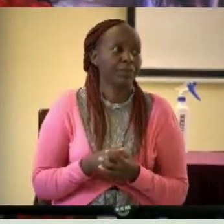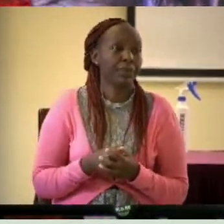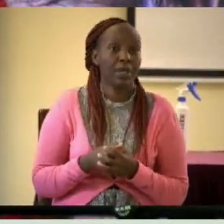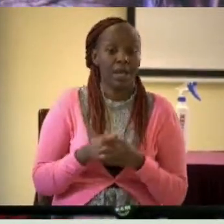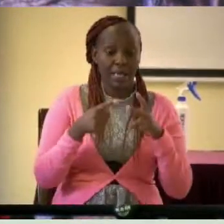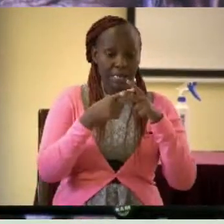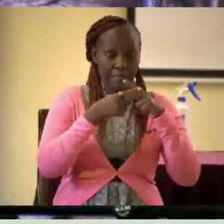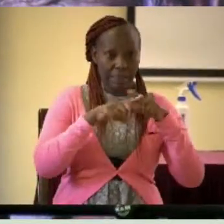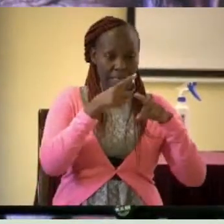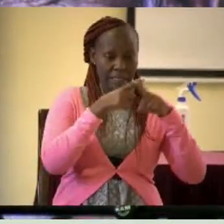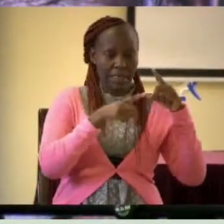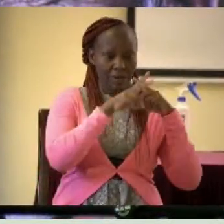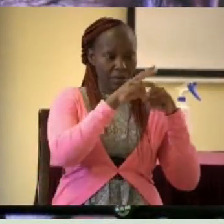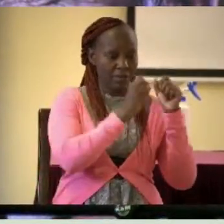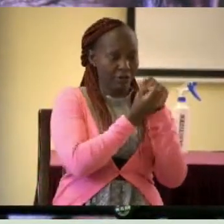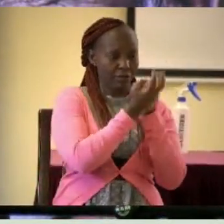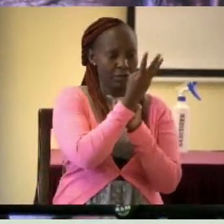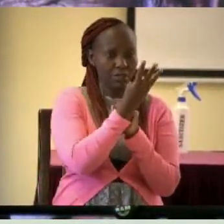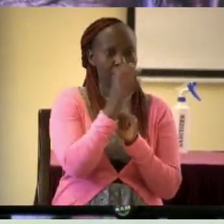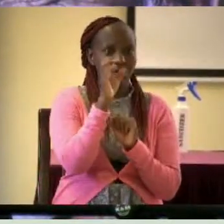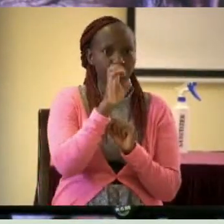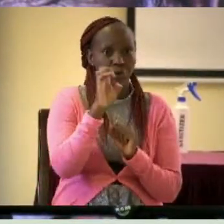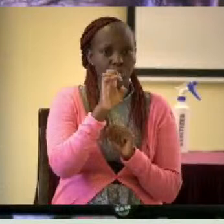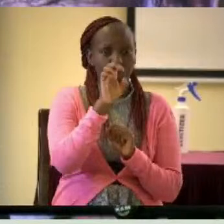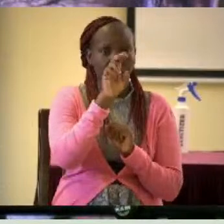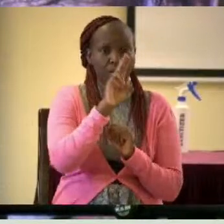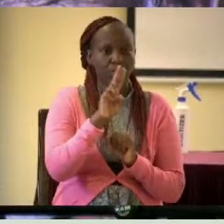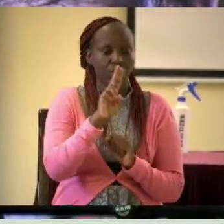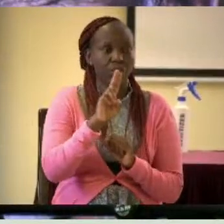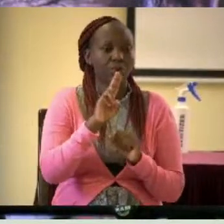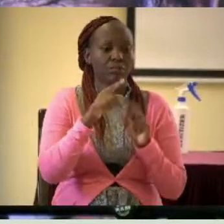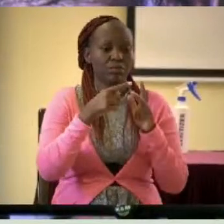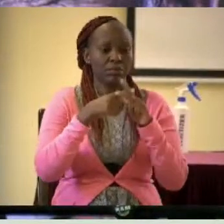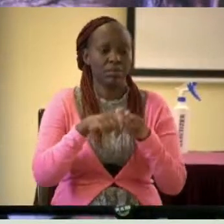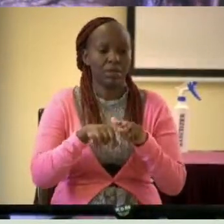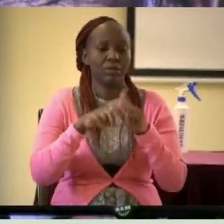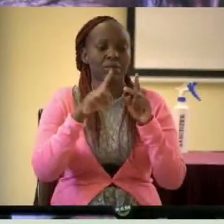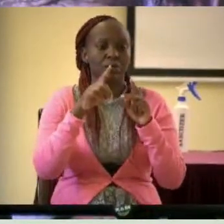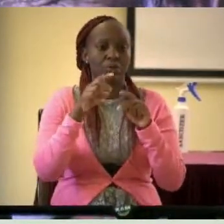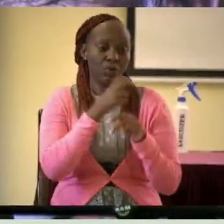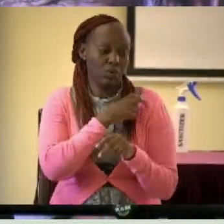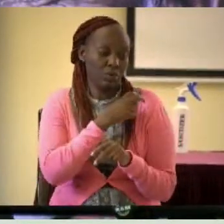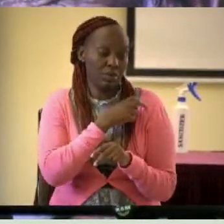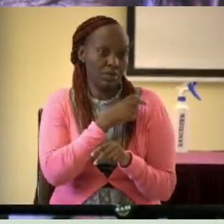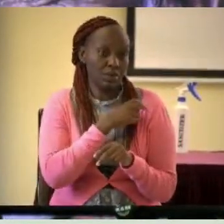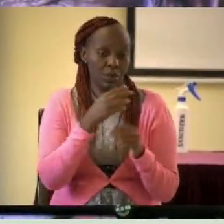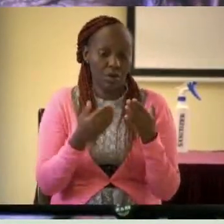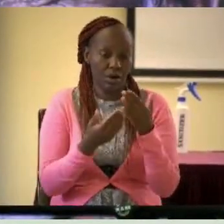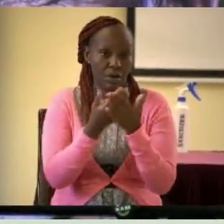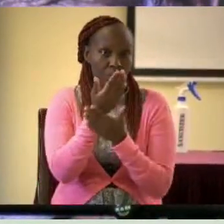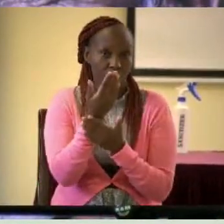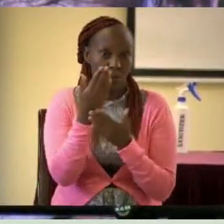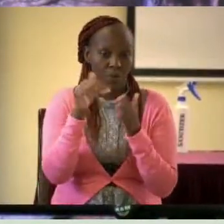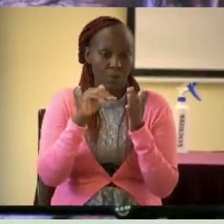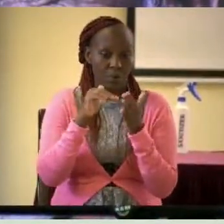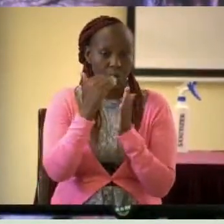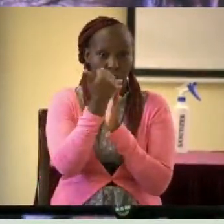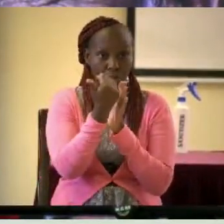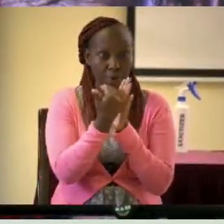Beginning 2014, the European Union began consultations on a new